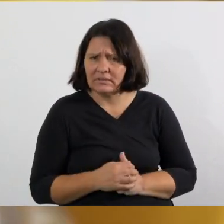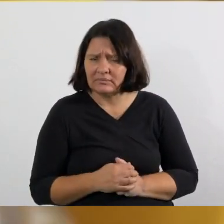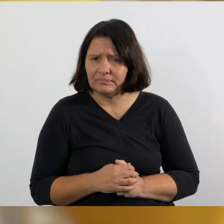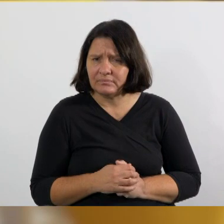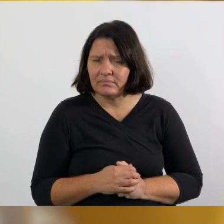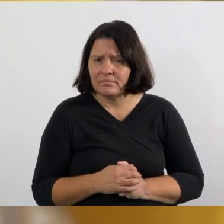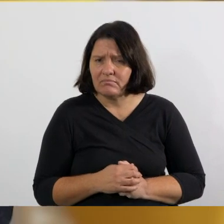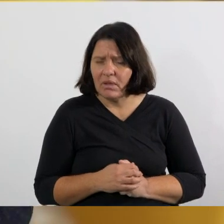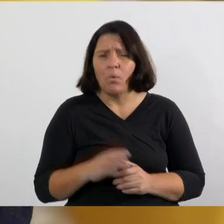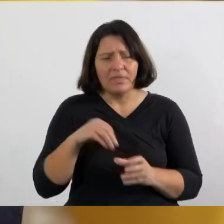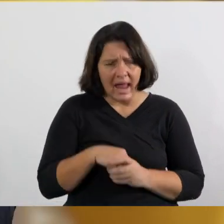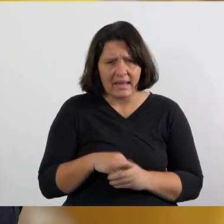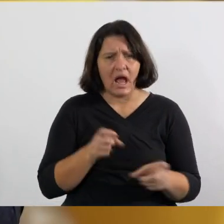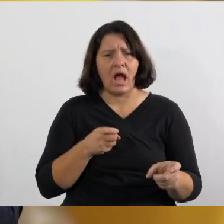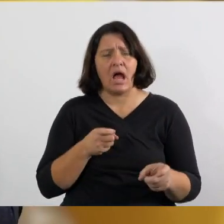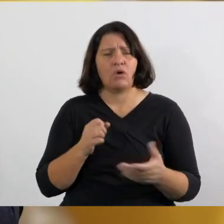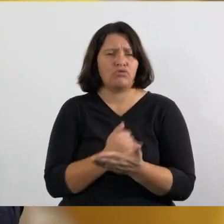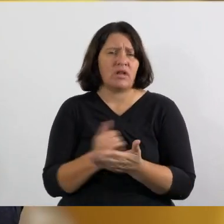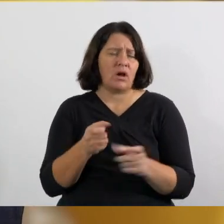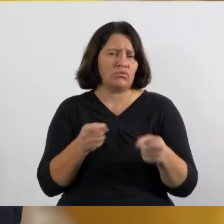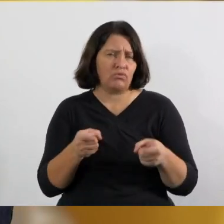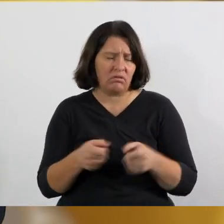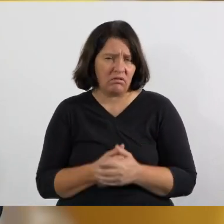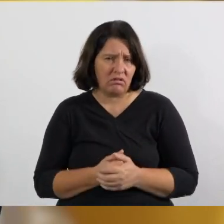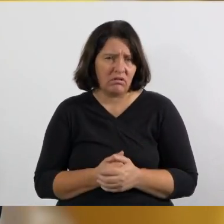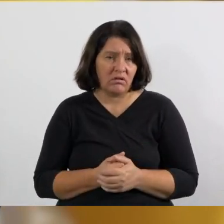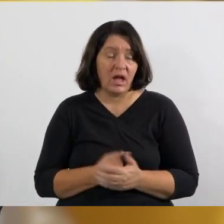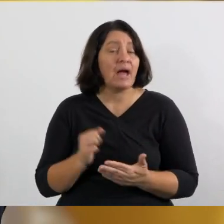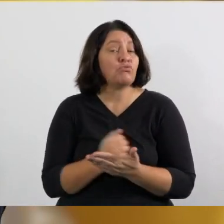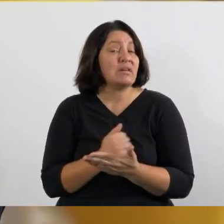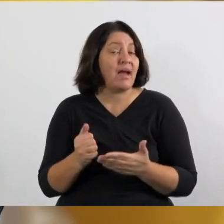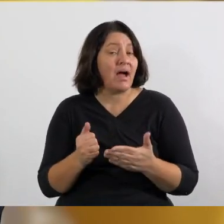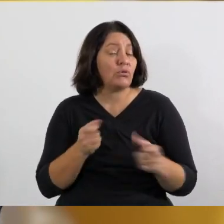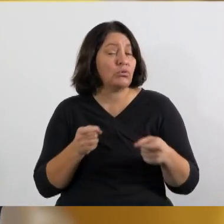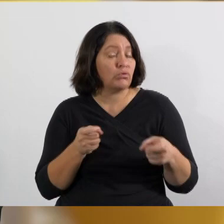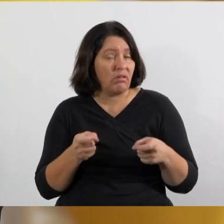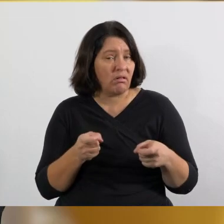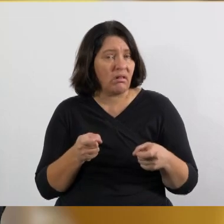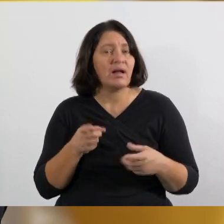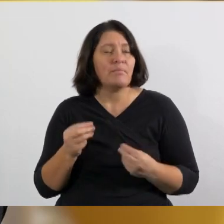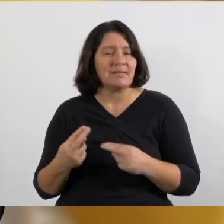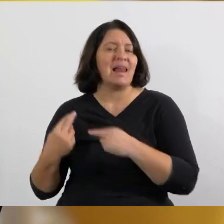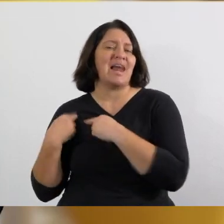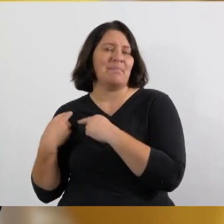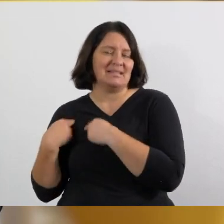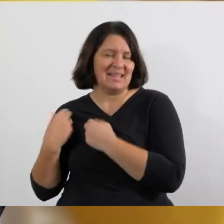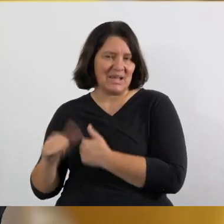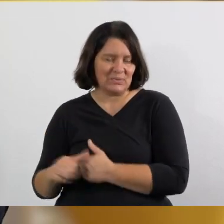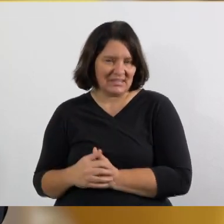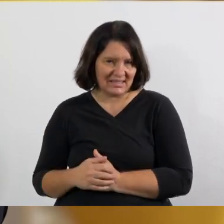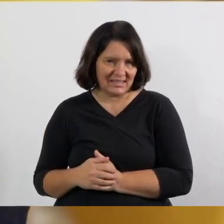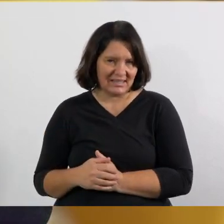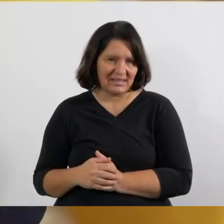amount in the creditors control? Remember our creditors control, as I've said earlier on, this is a